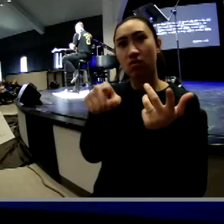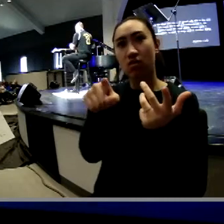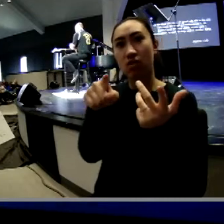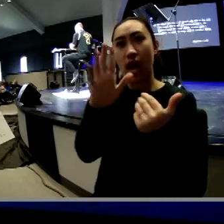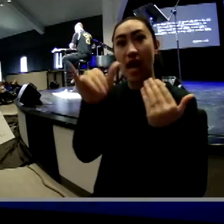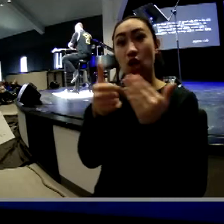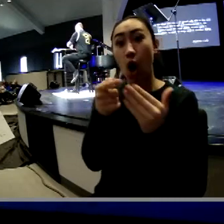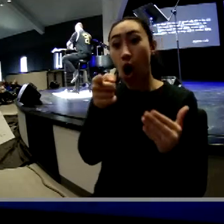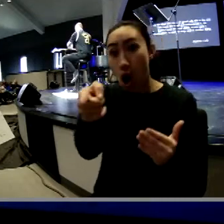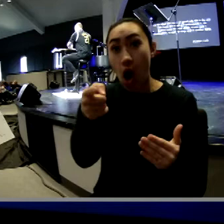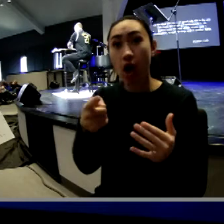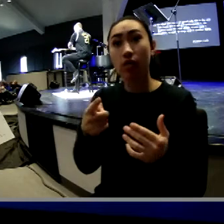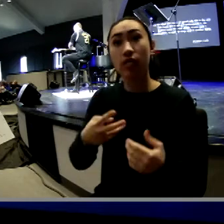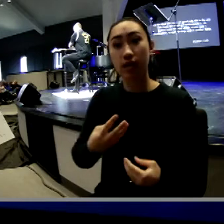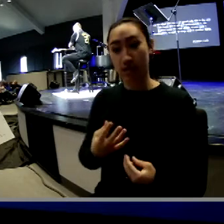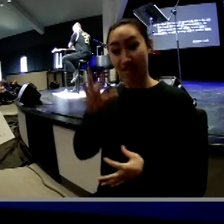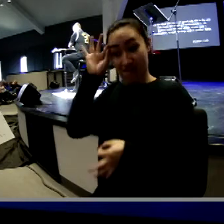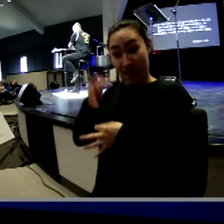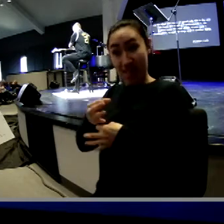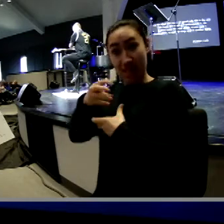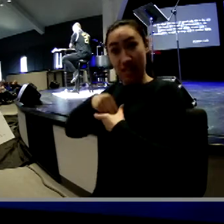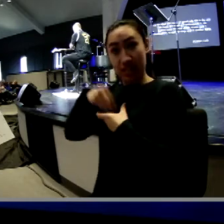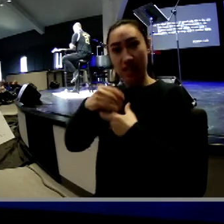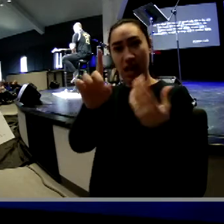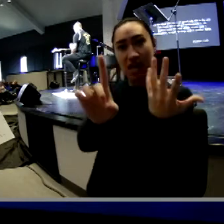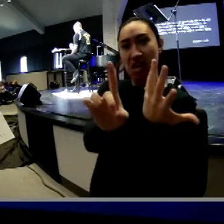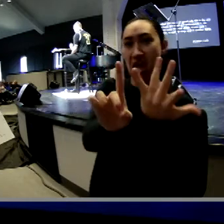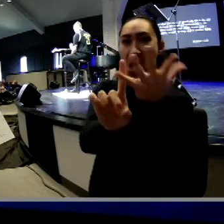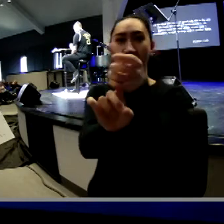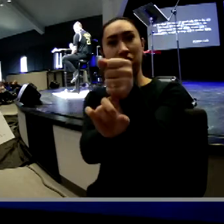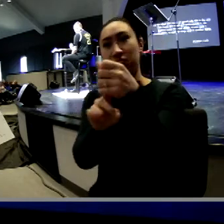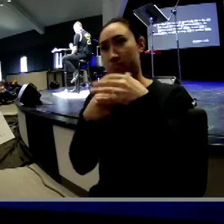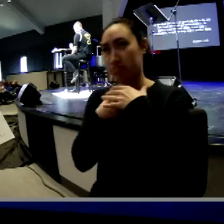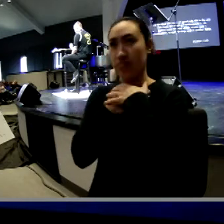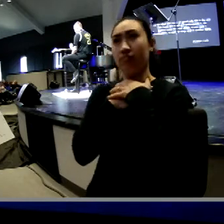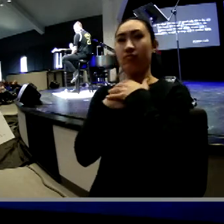100 or 60 times what was sown.